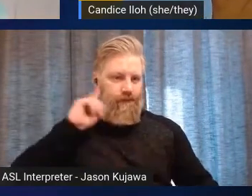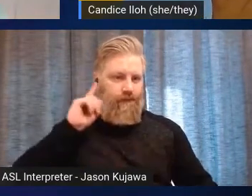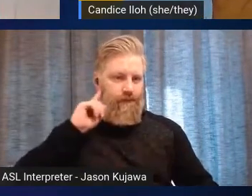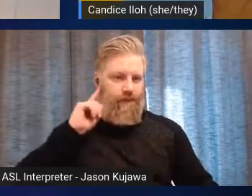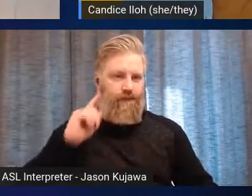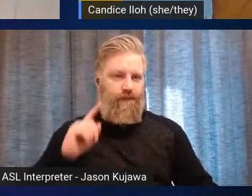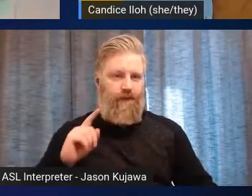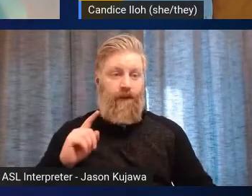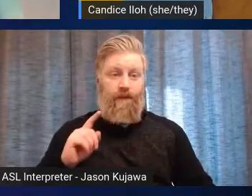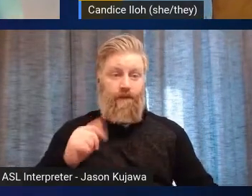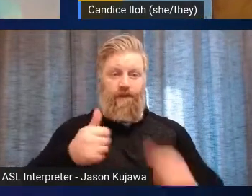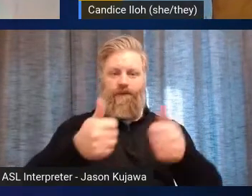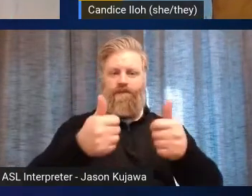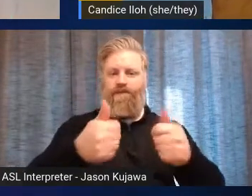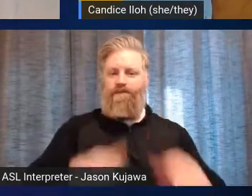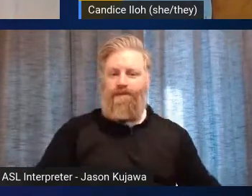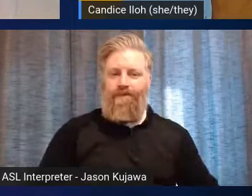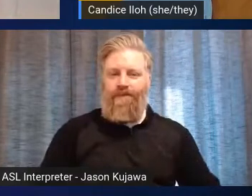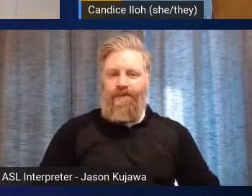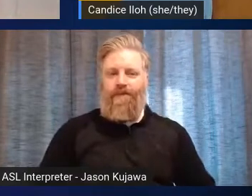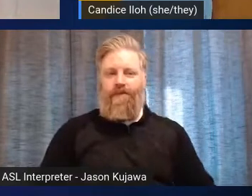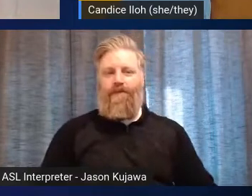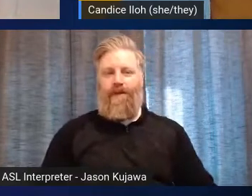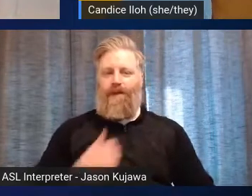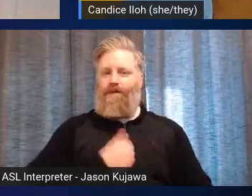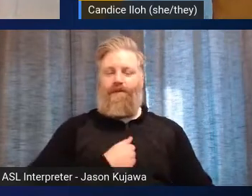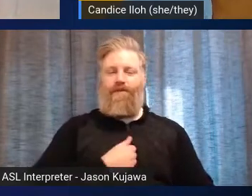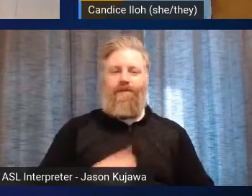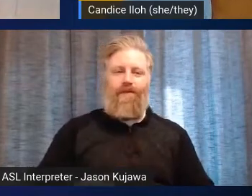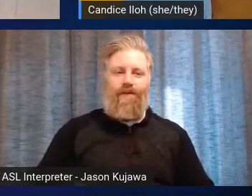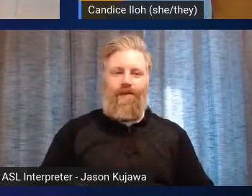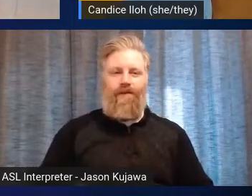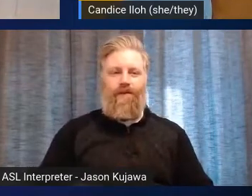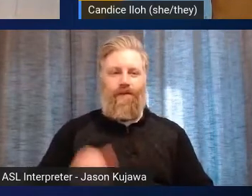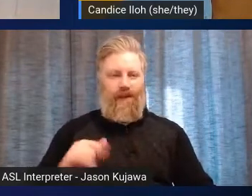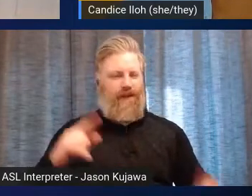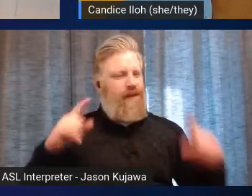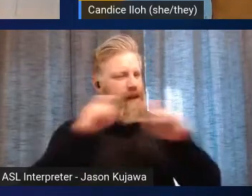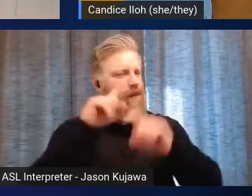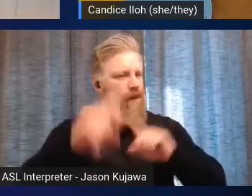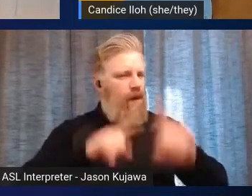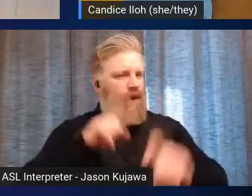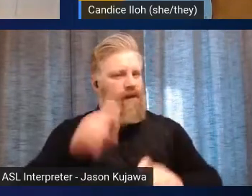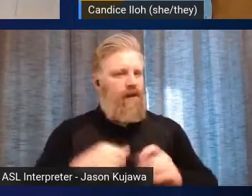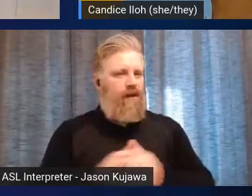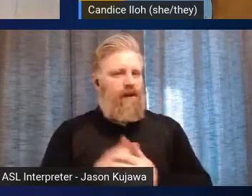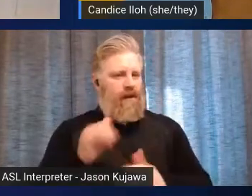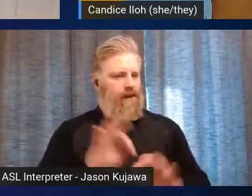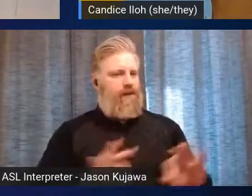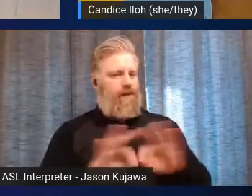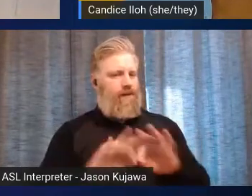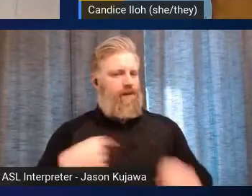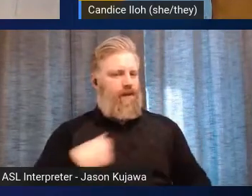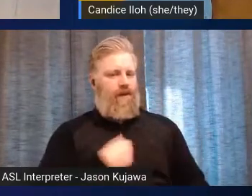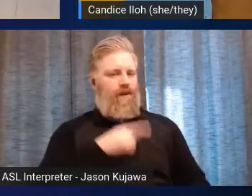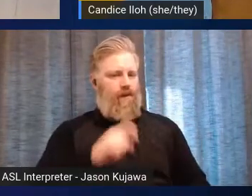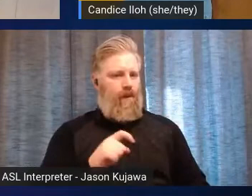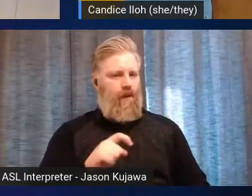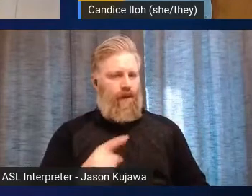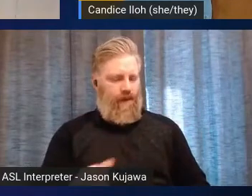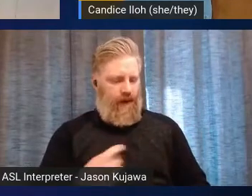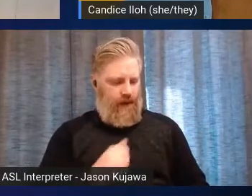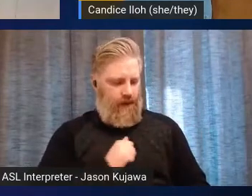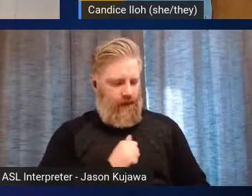Uh-oh, can't hear you. Am I back? Yeah. Yeah. Sorry about that. These are all complicated questions that are important for us to ask ourselves, especially as all of you continue to